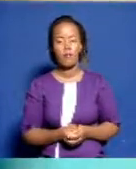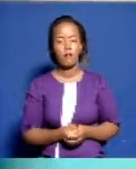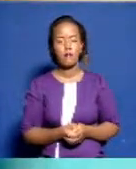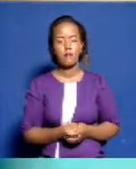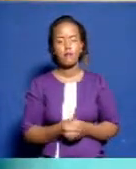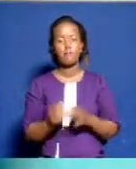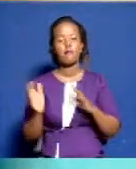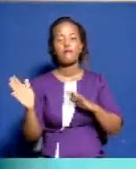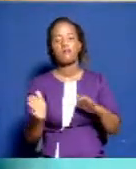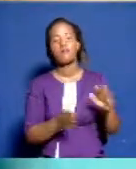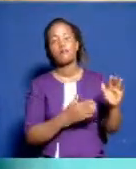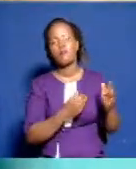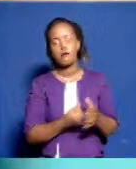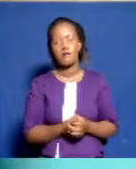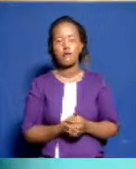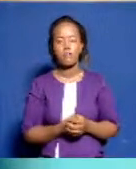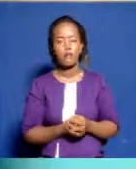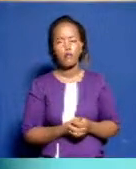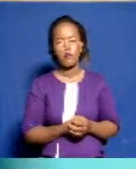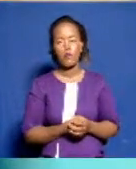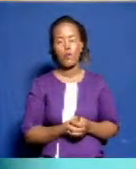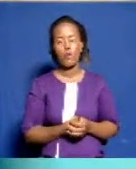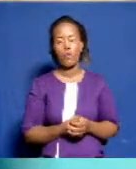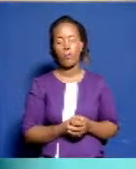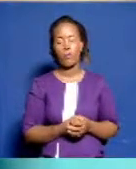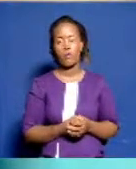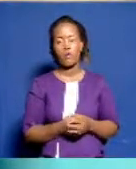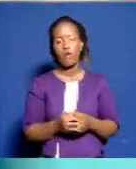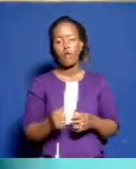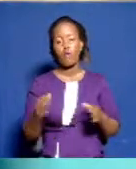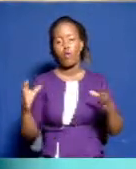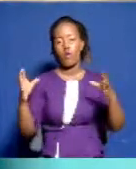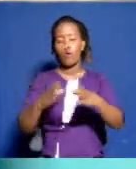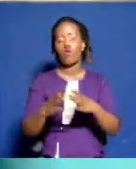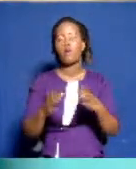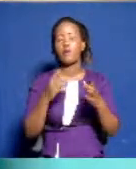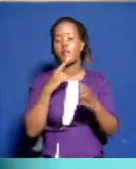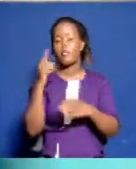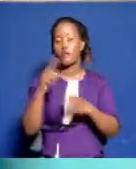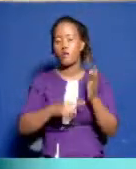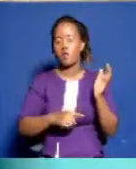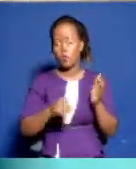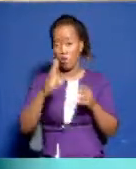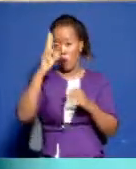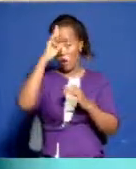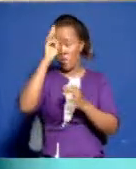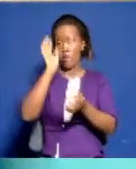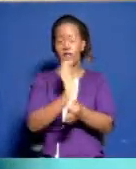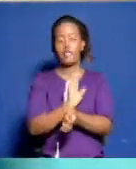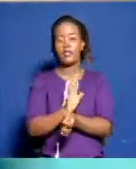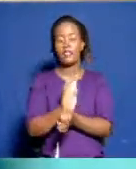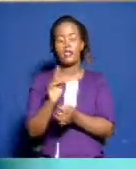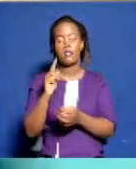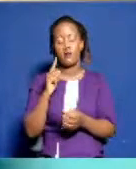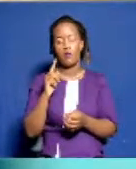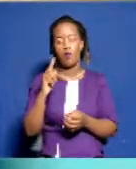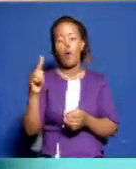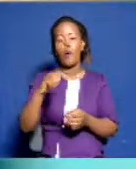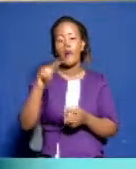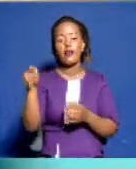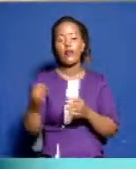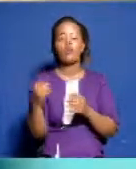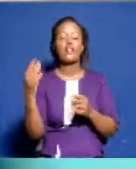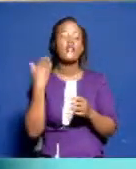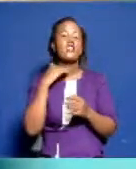Further afield, law enforcement agencies say they have arrested hundreds of criminals around the world in a